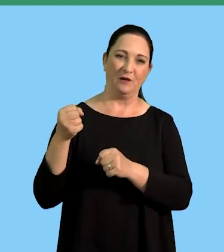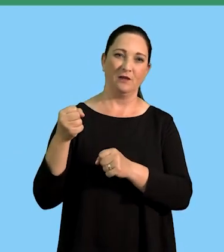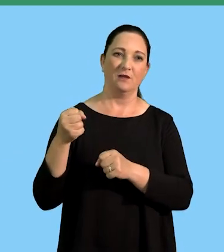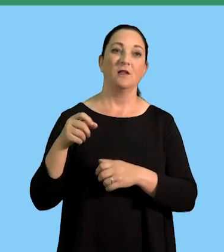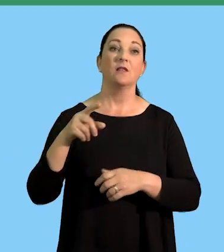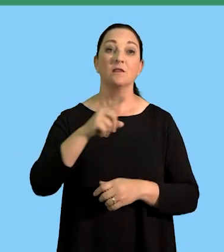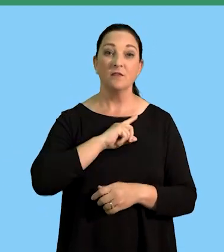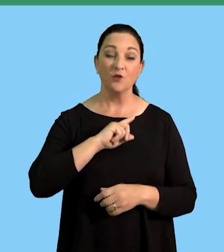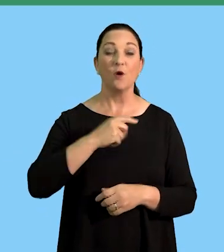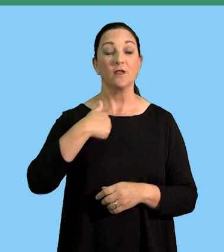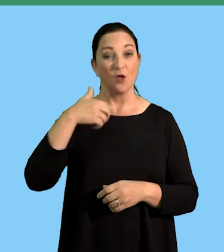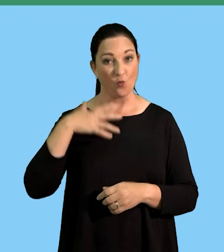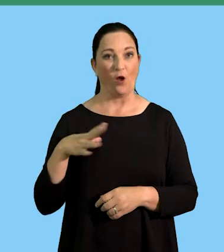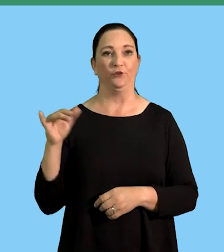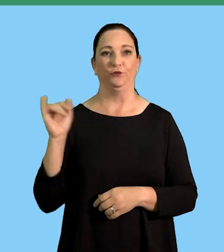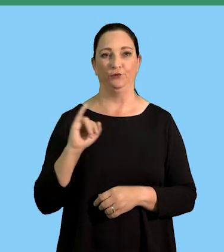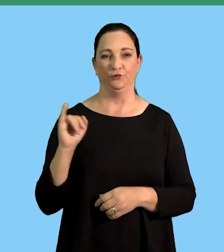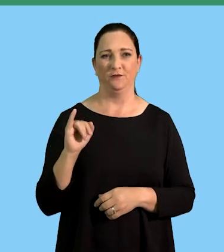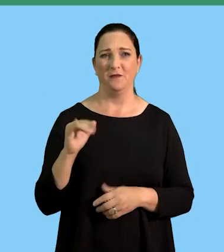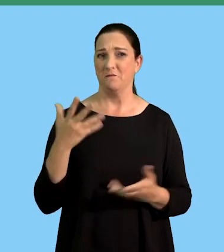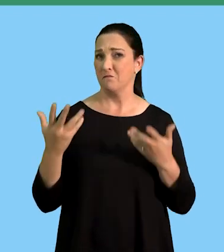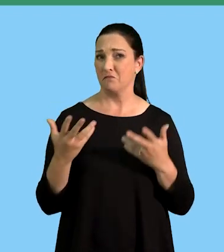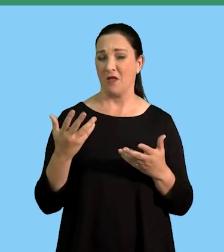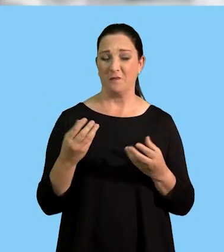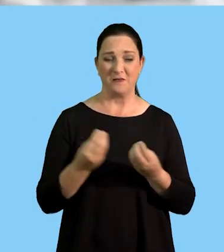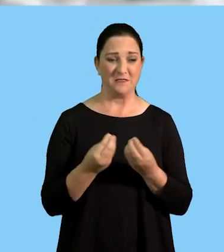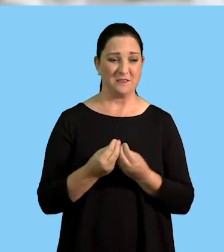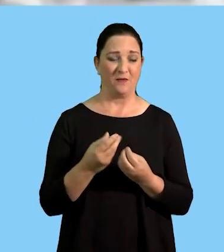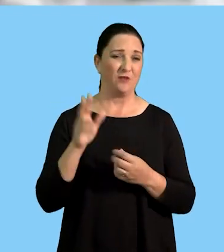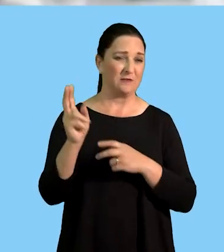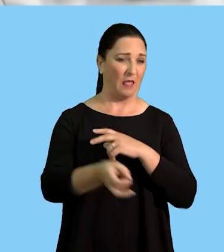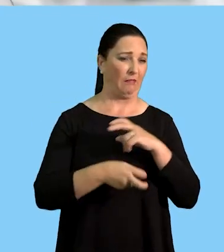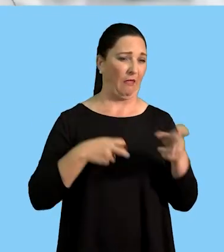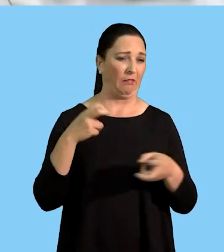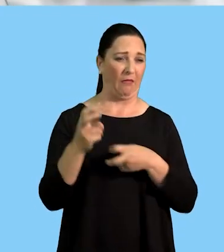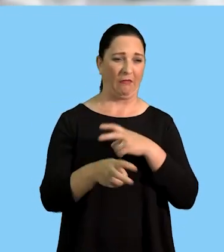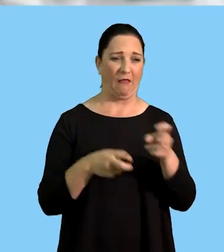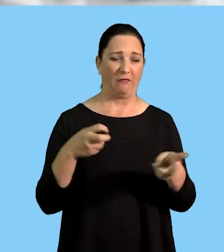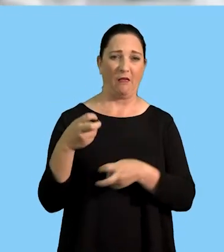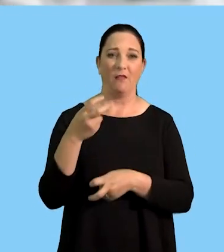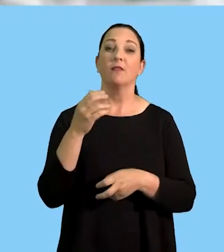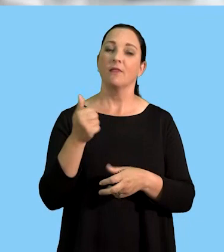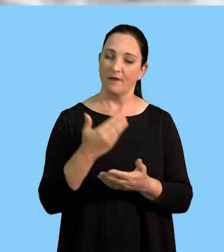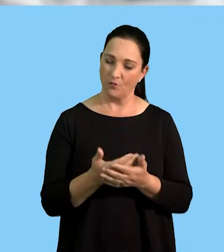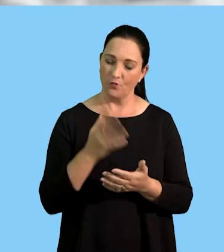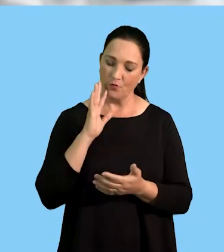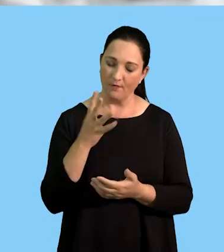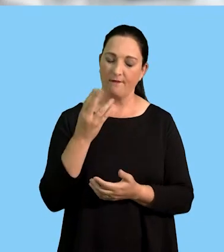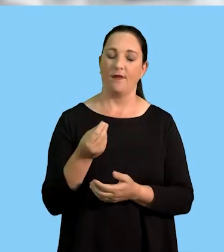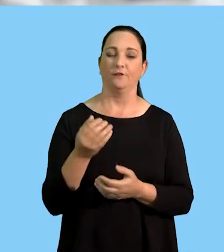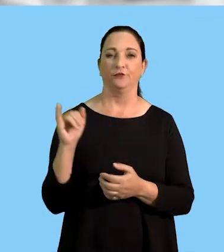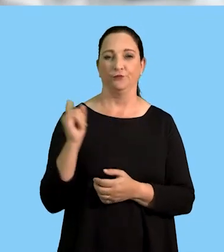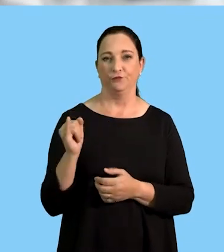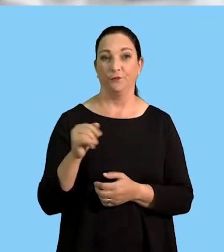so that they could be protected should any looting occur inside their business. So you're expected to identify